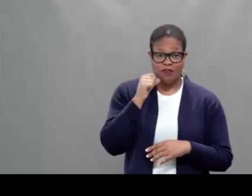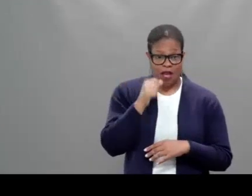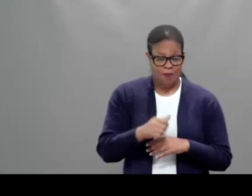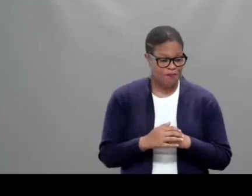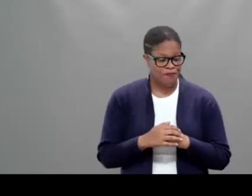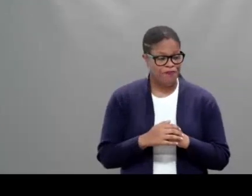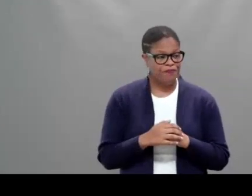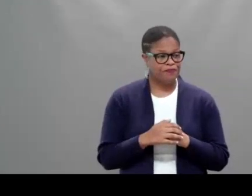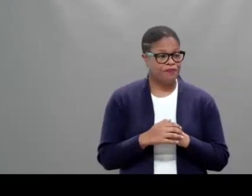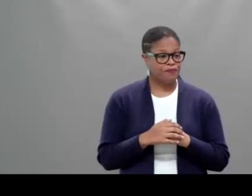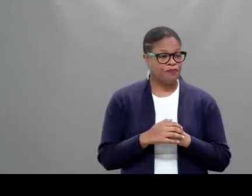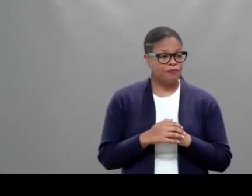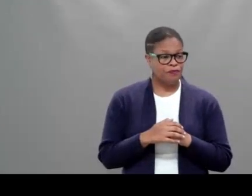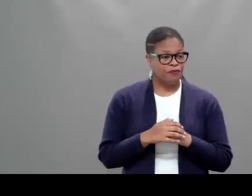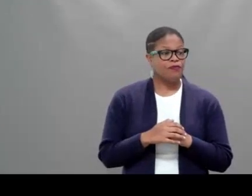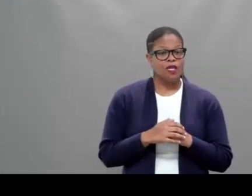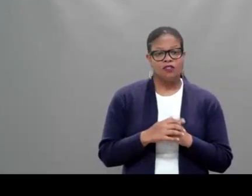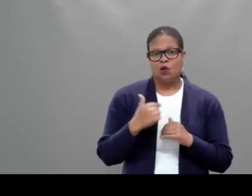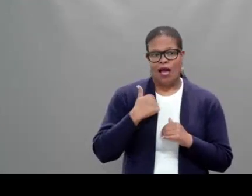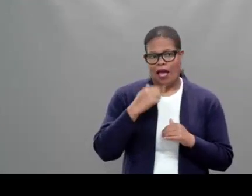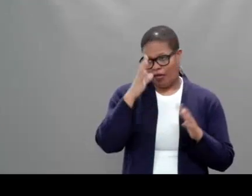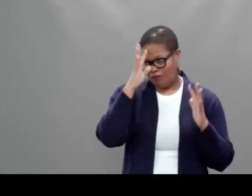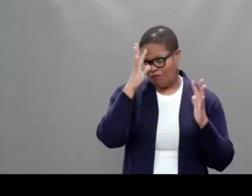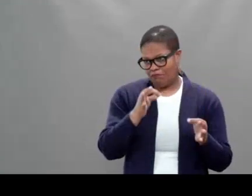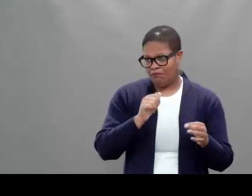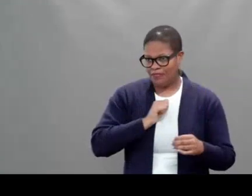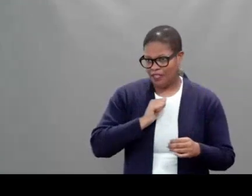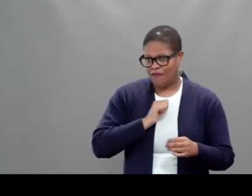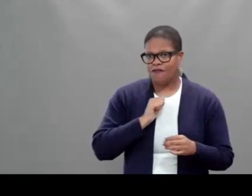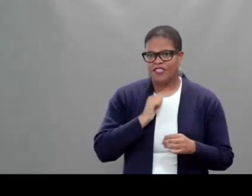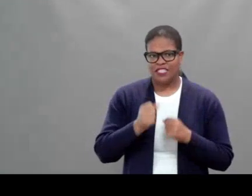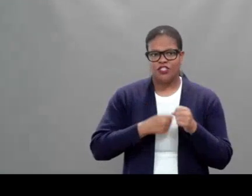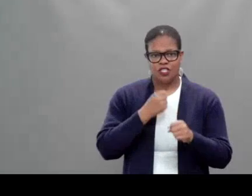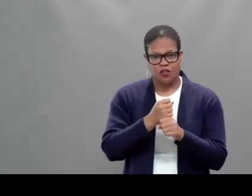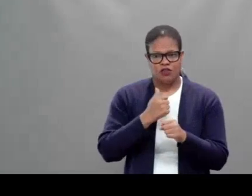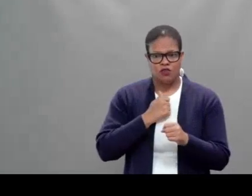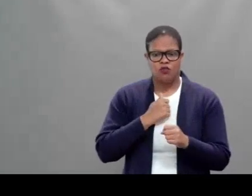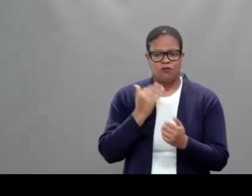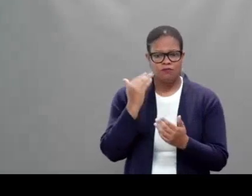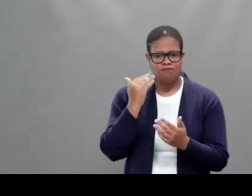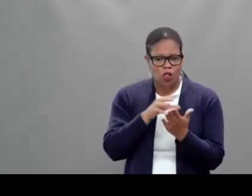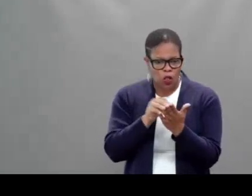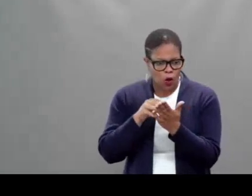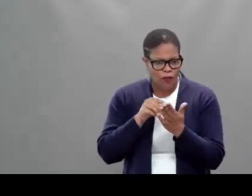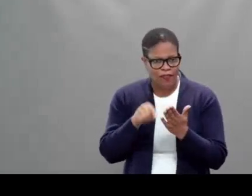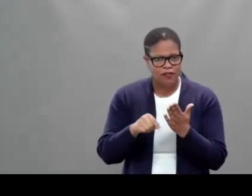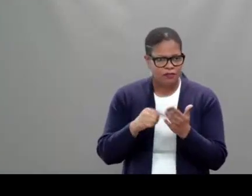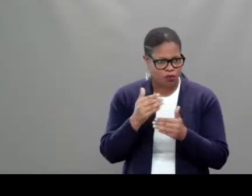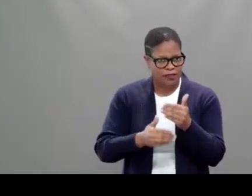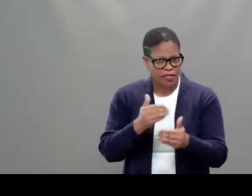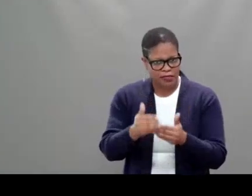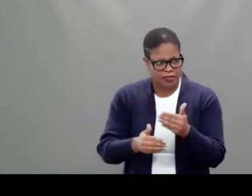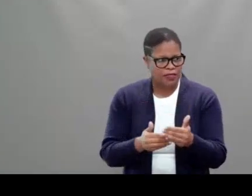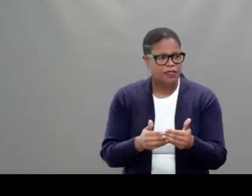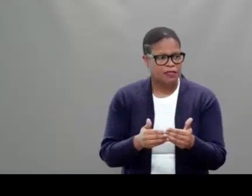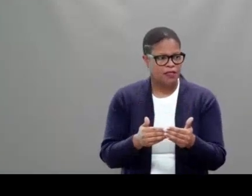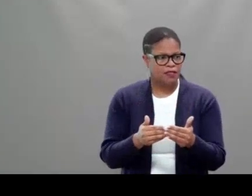so I took it upon myself this year, being familiar with them and having done this